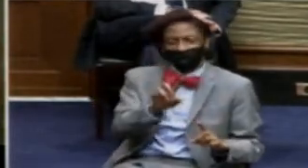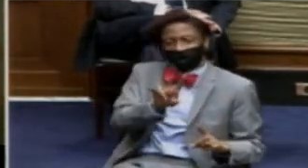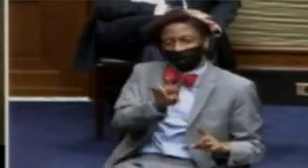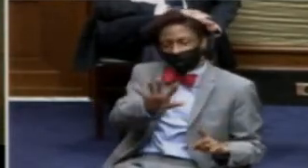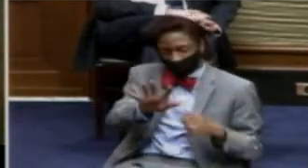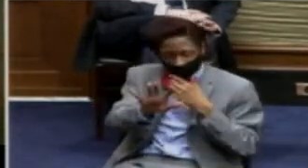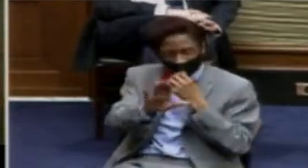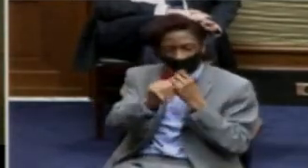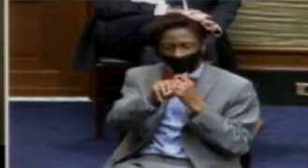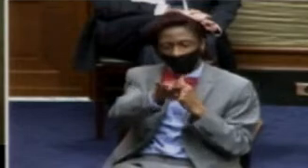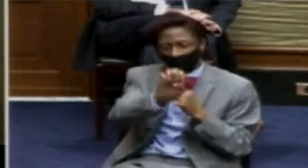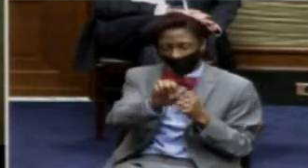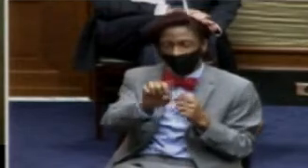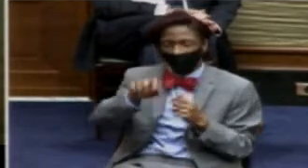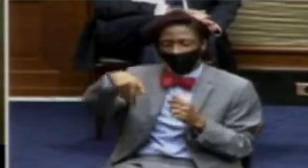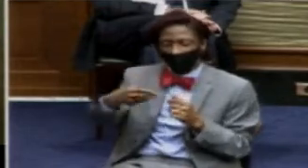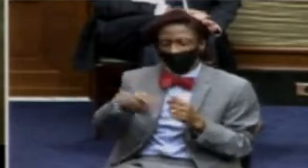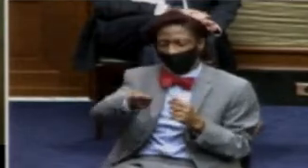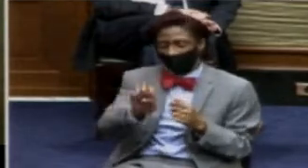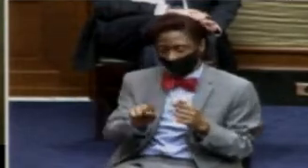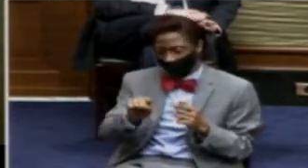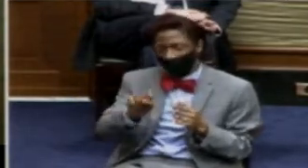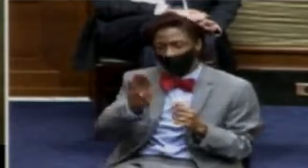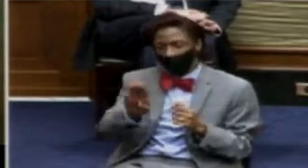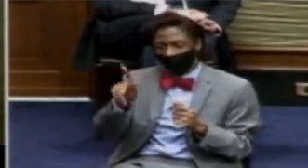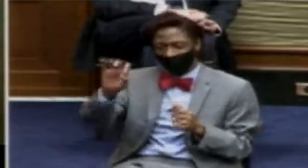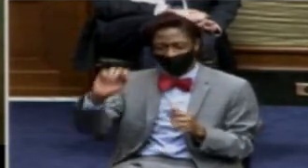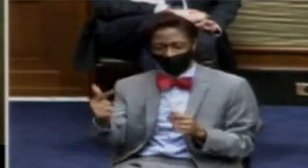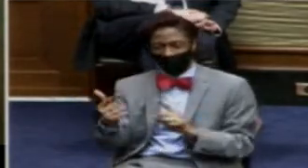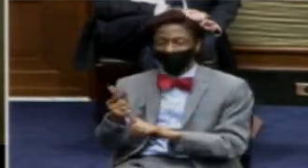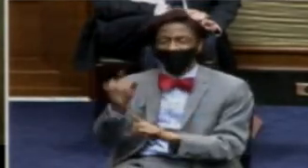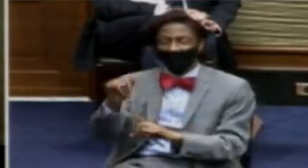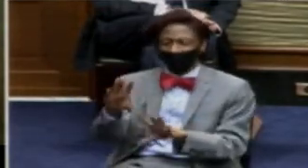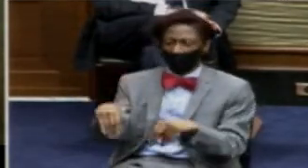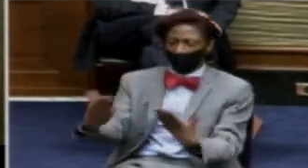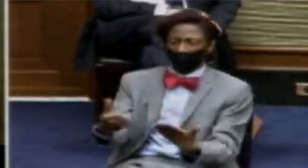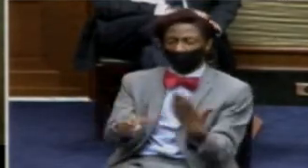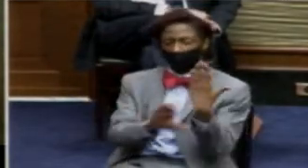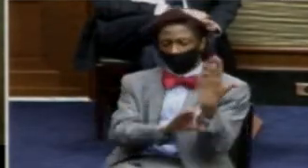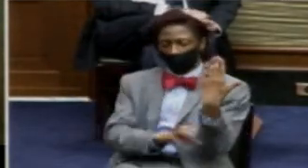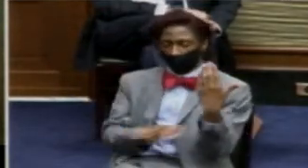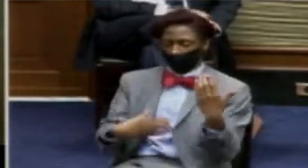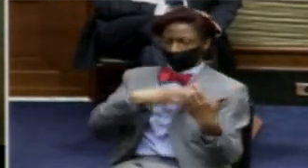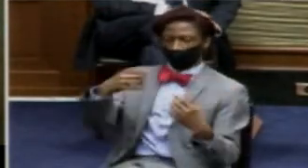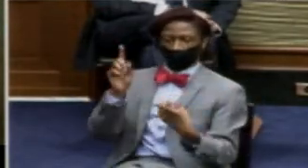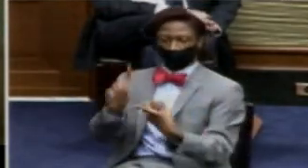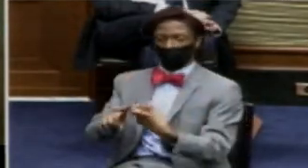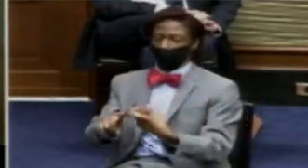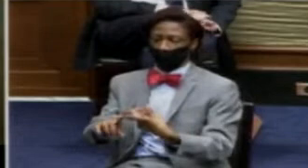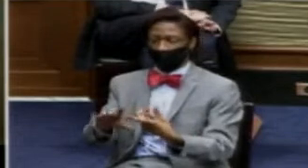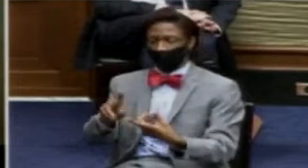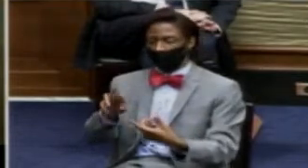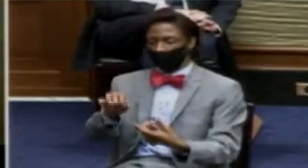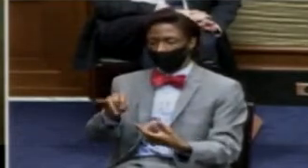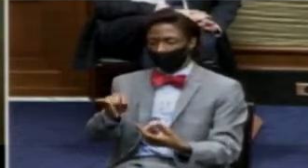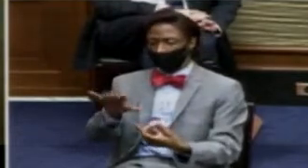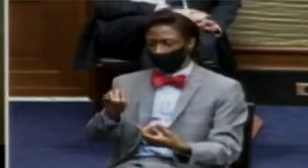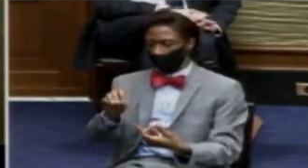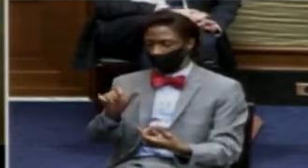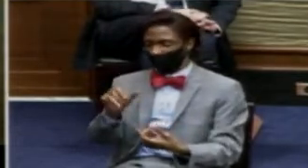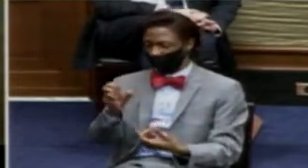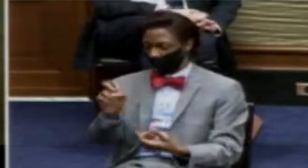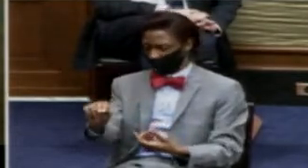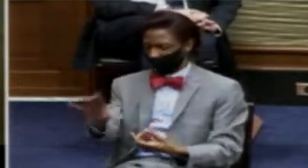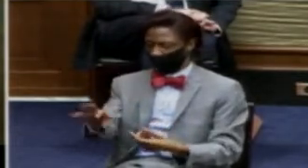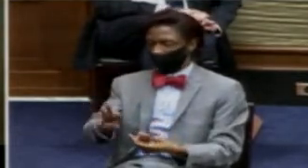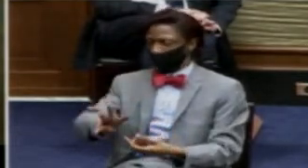case of Phillips v. Payne, which raised constitutional objections to the retrocession of what was the western portion of